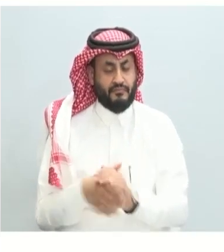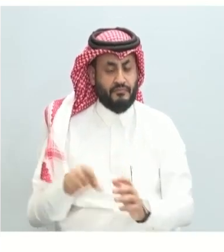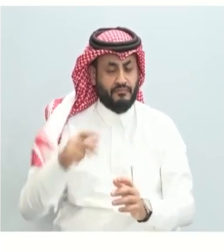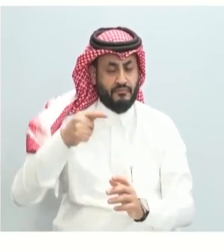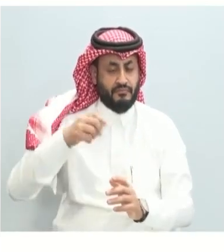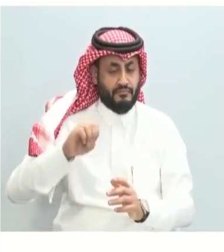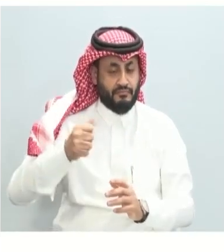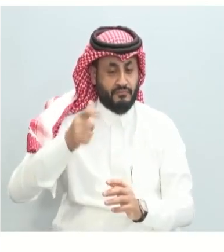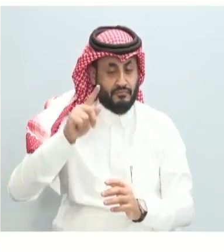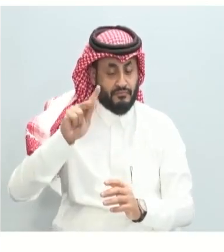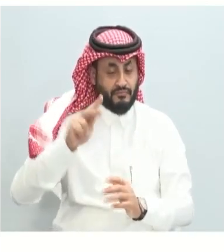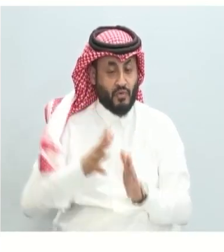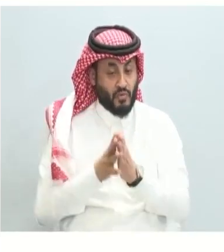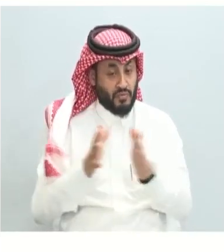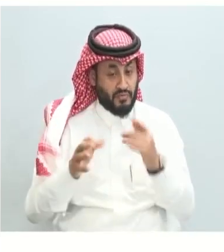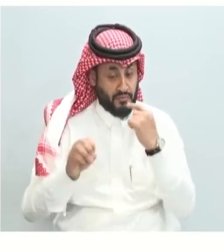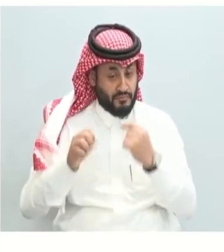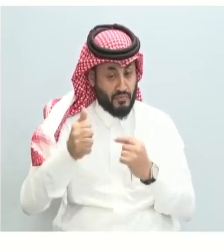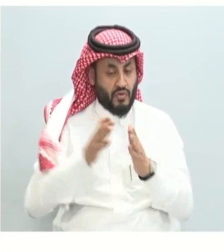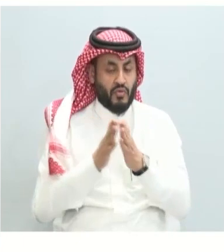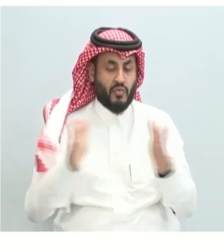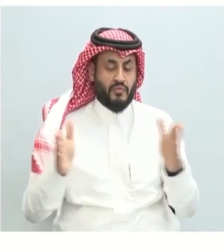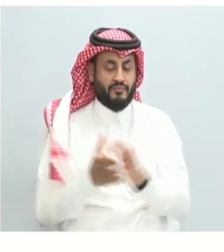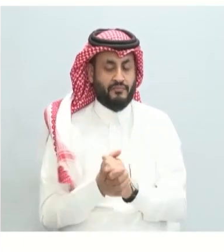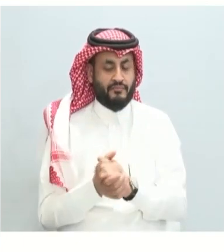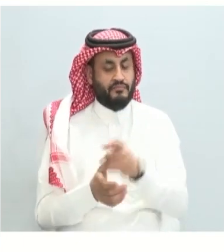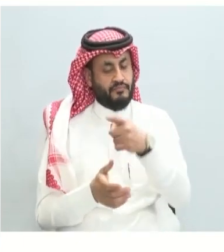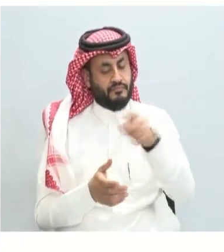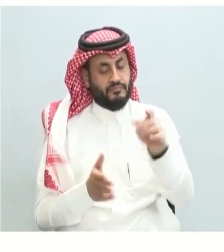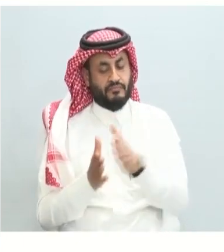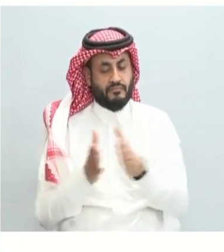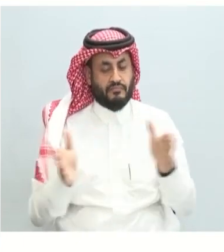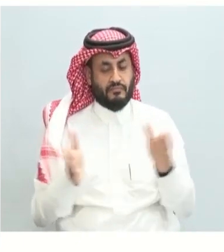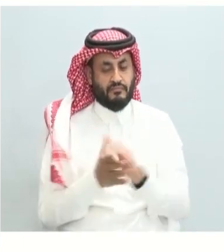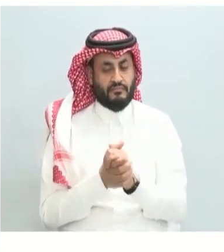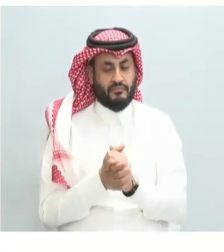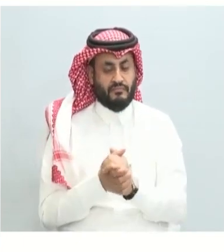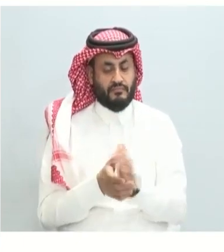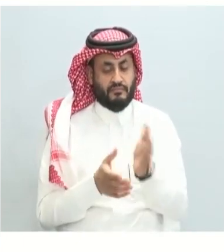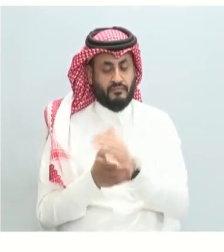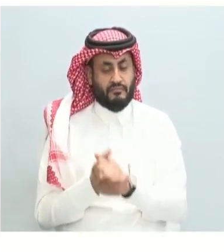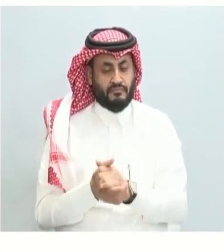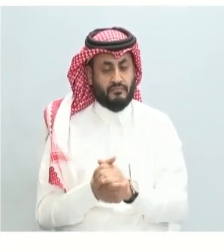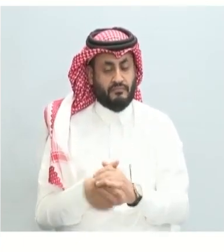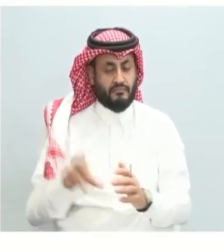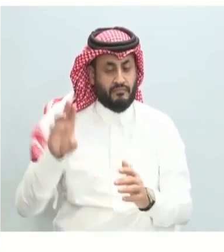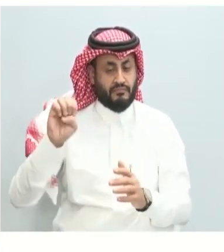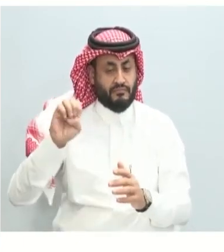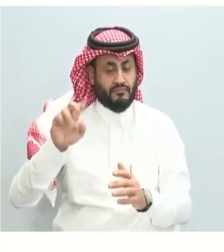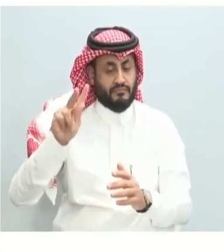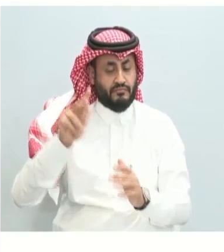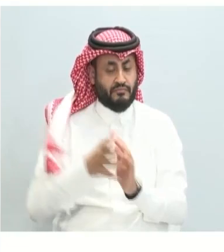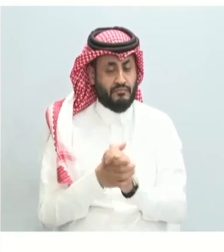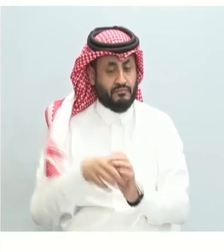one? Speak. Speak. Speak is long. And next we